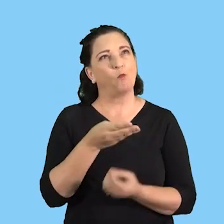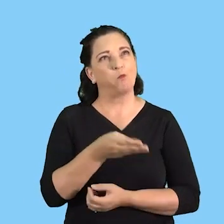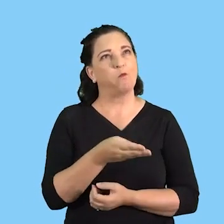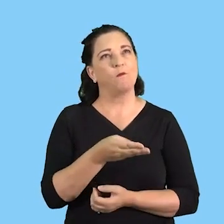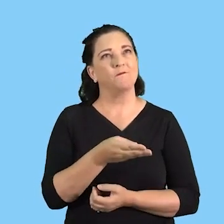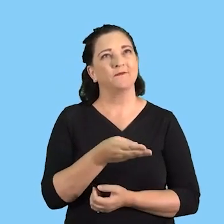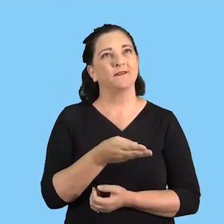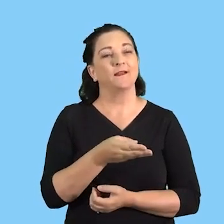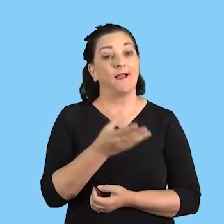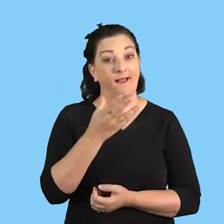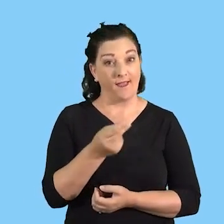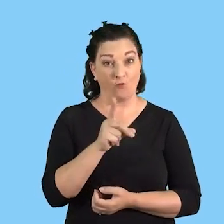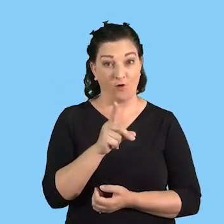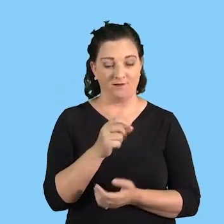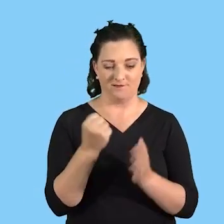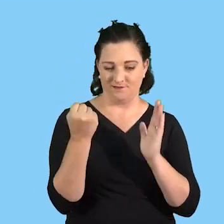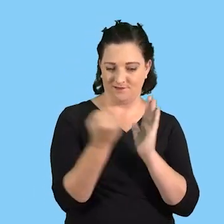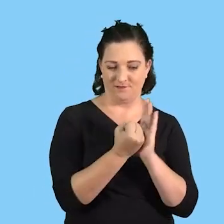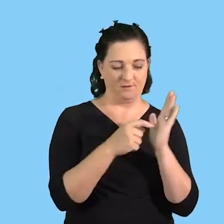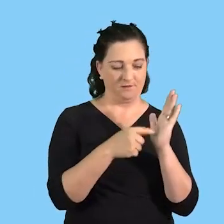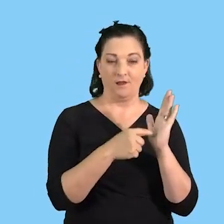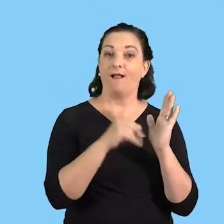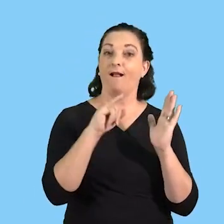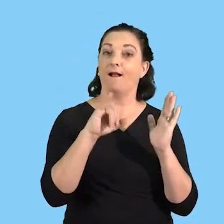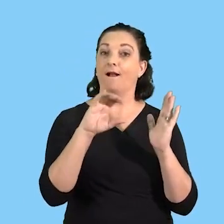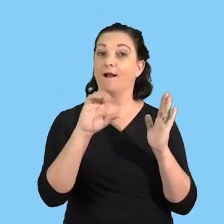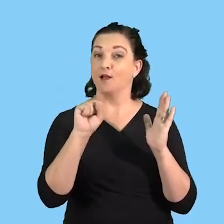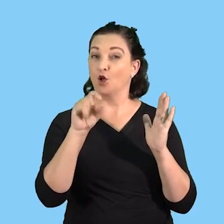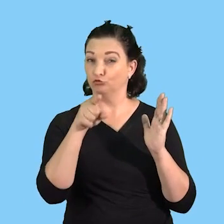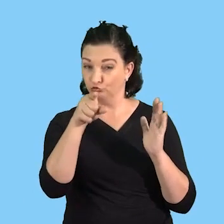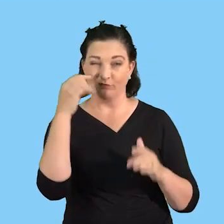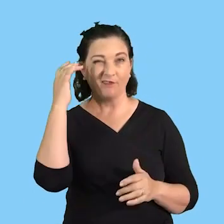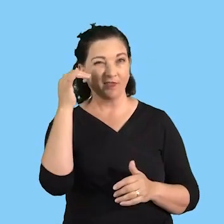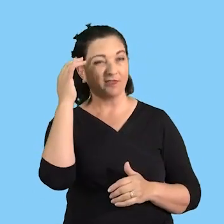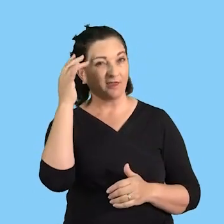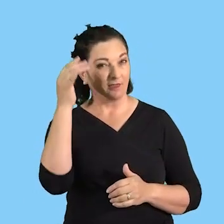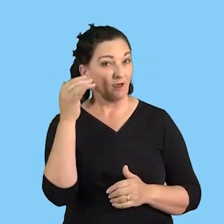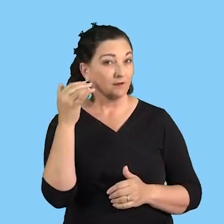have a logo that is written ISO approved. While you are thinking